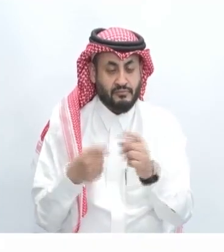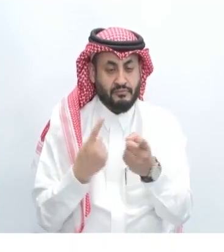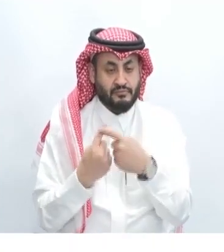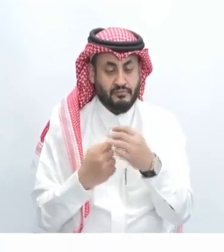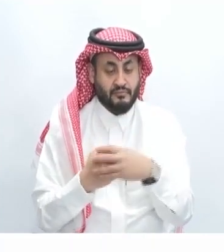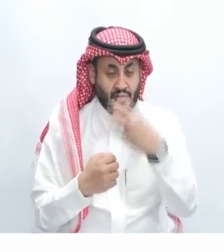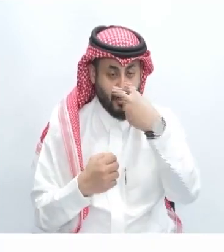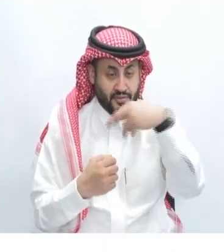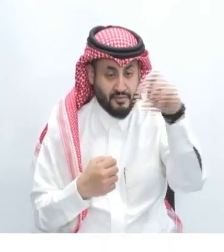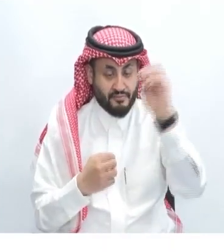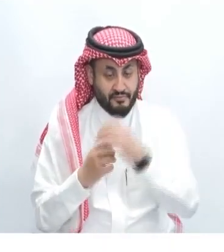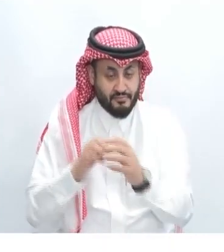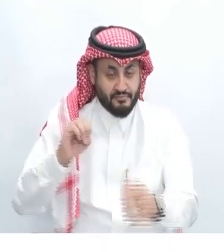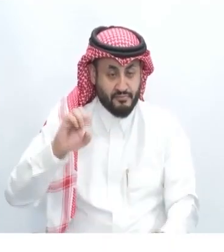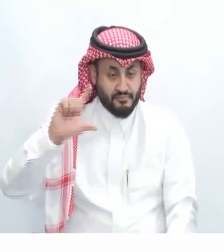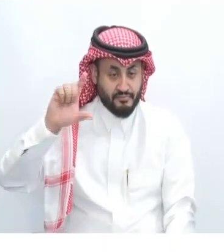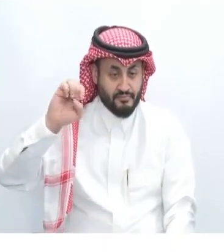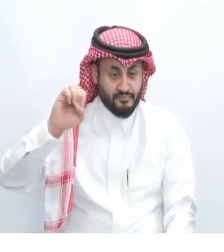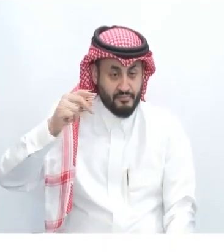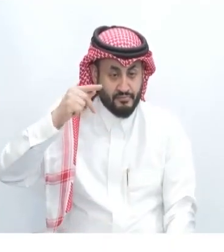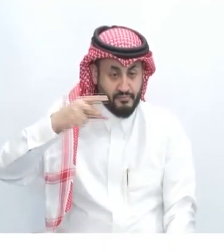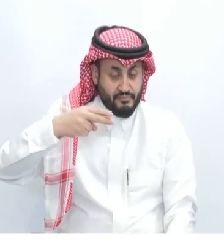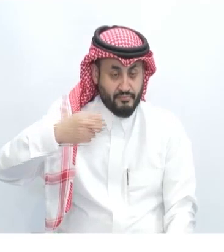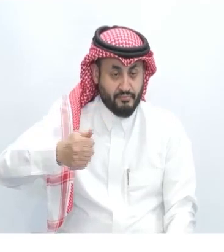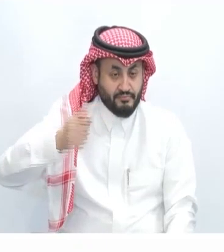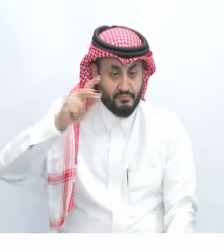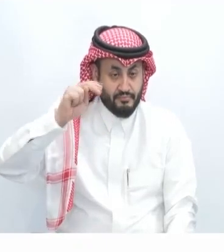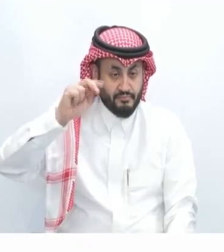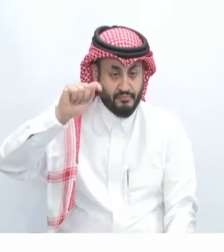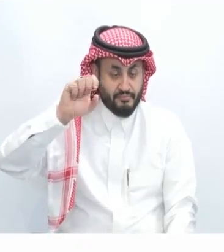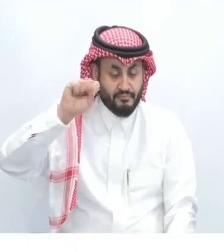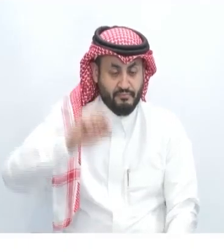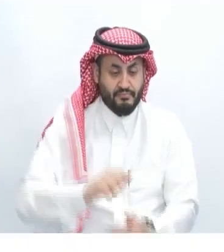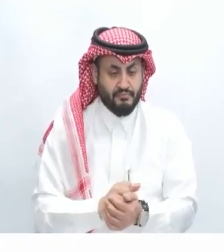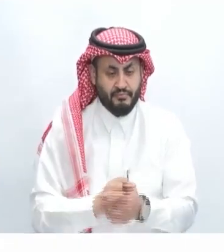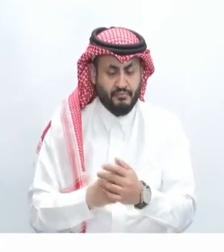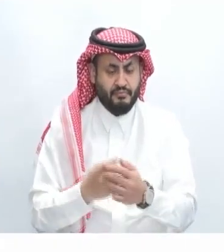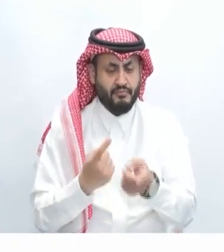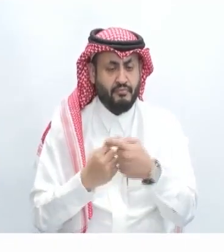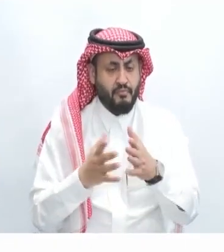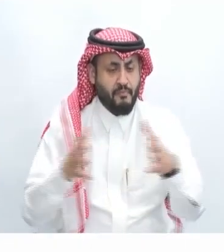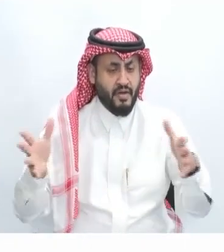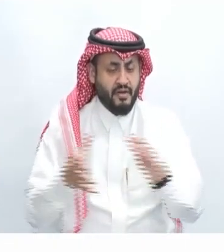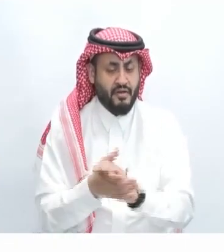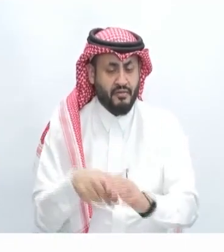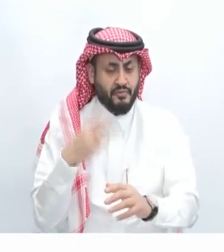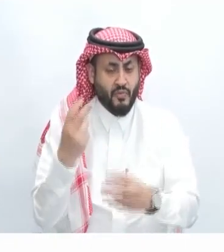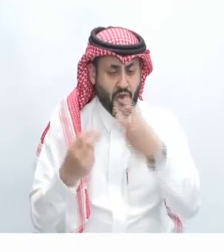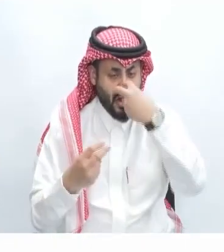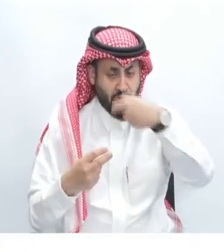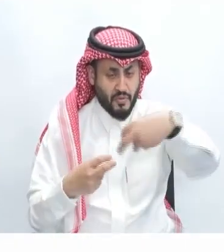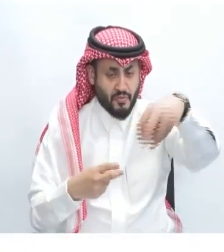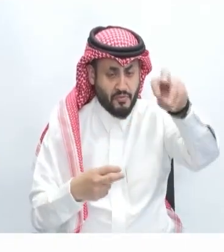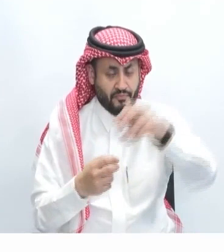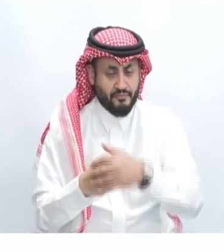one, elephants. Say with me, elephants. Elephants are big and have